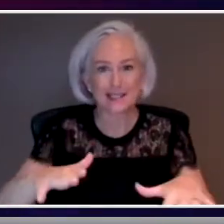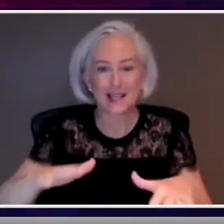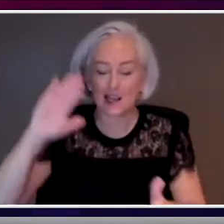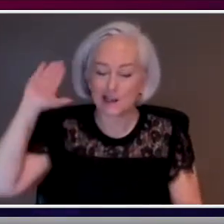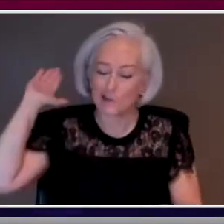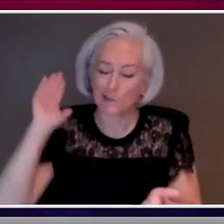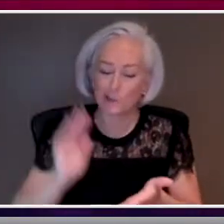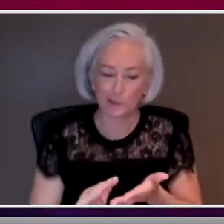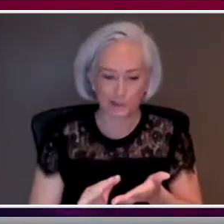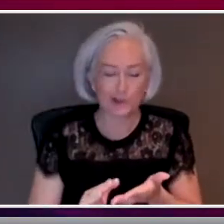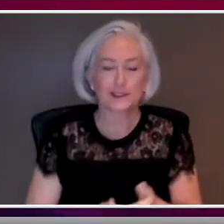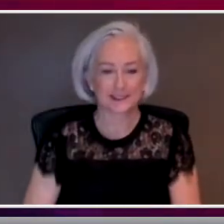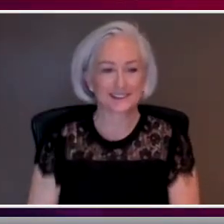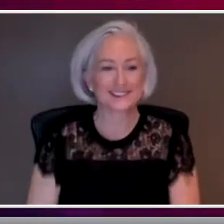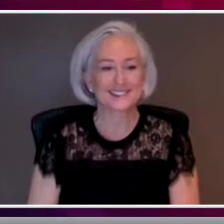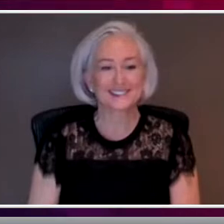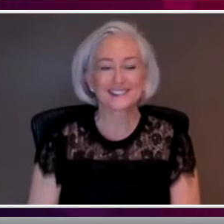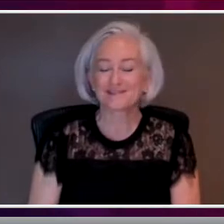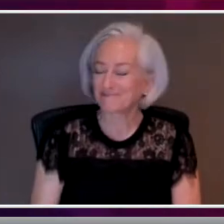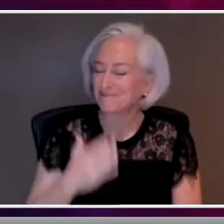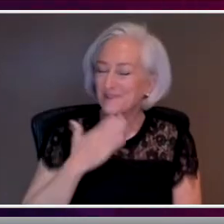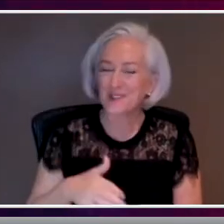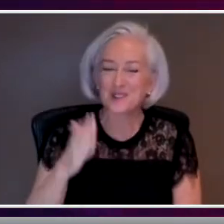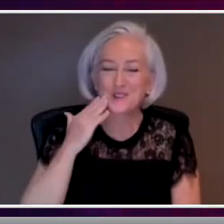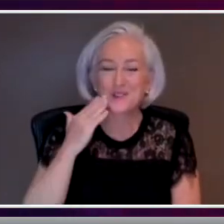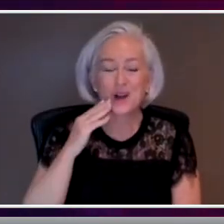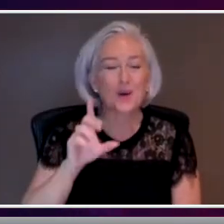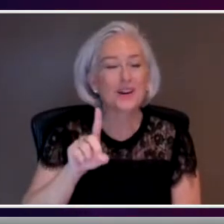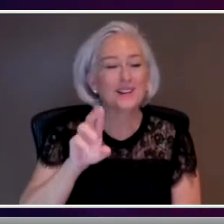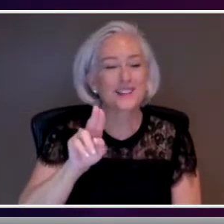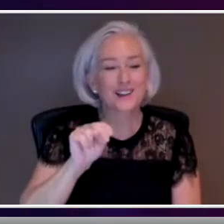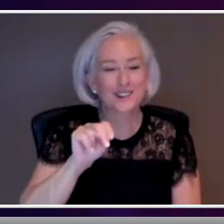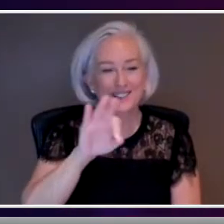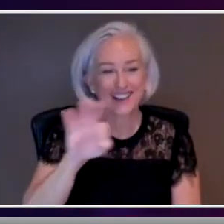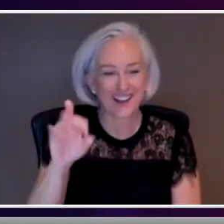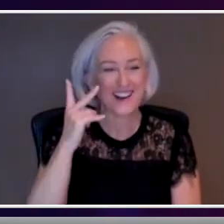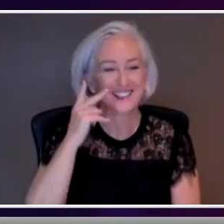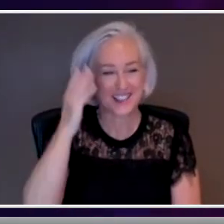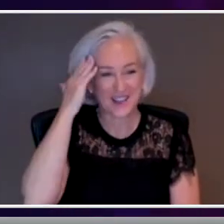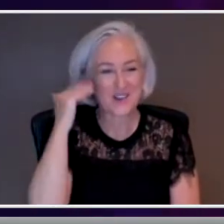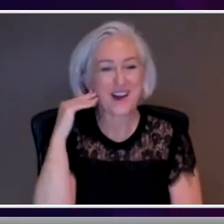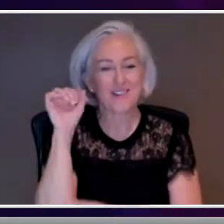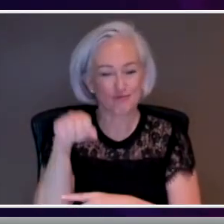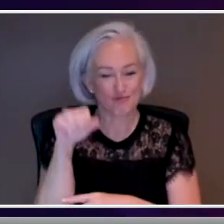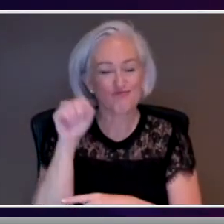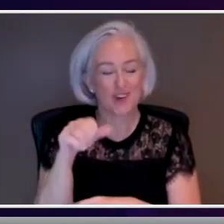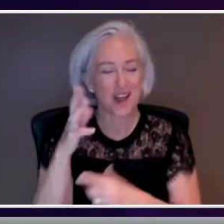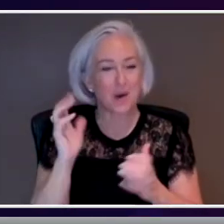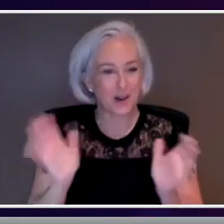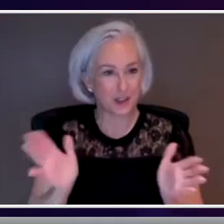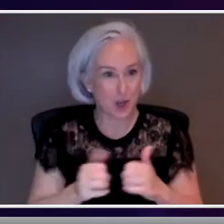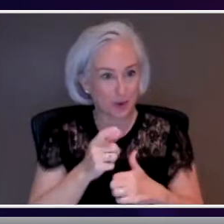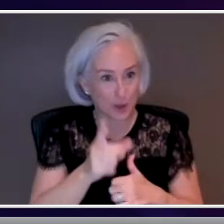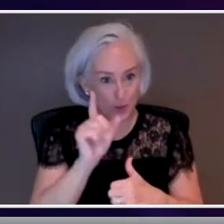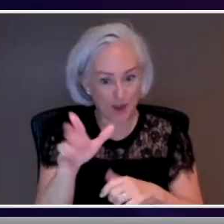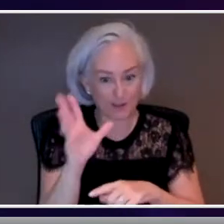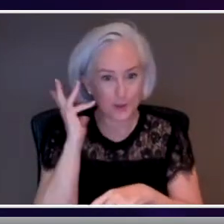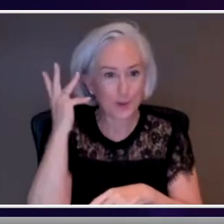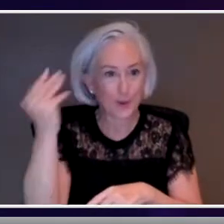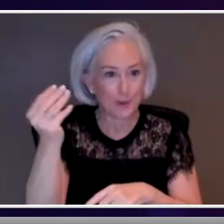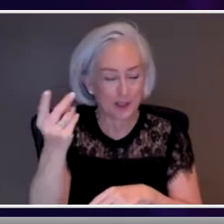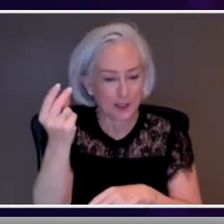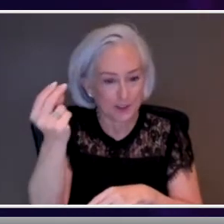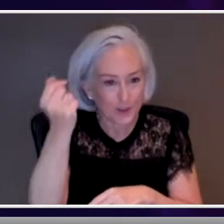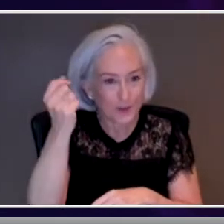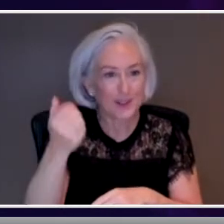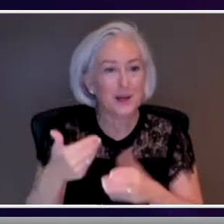lot. That is so good to hear. And Dr. Neff, you're nodding your head. I want to get to you as soon as possible because you have to leave quickly a little bit before the